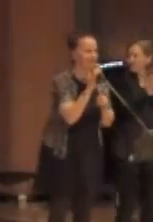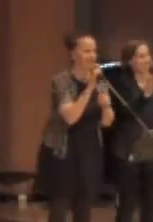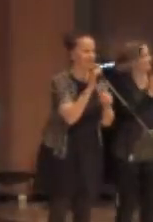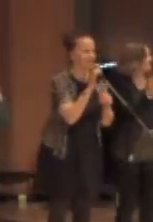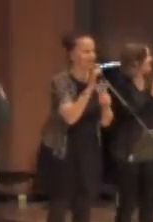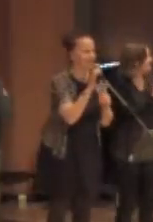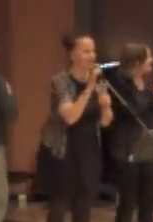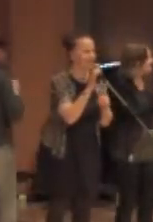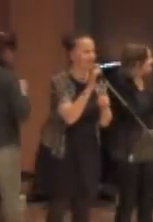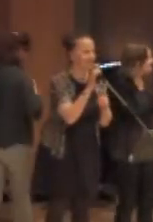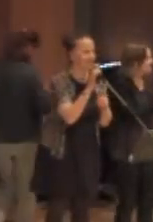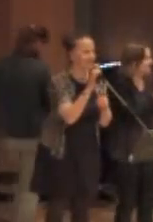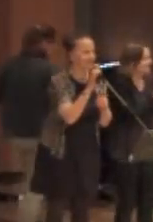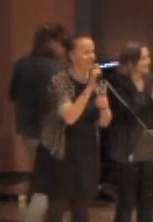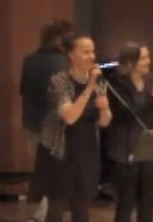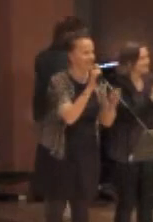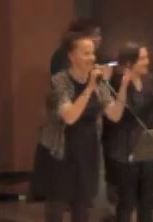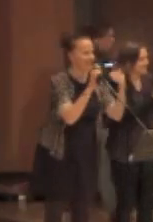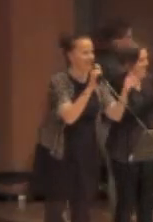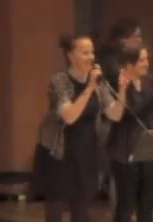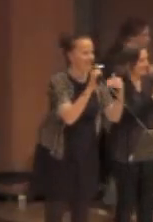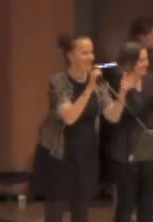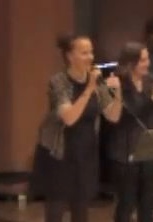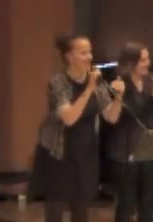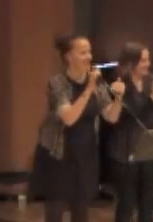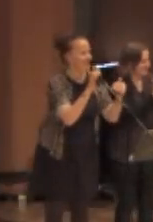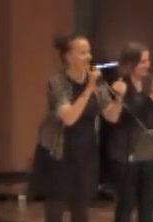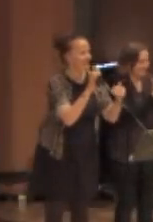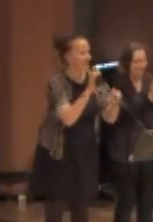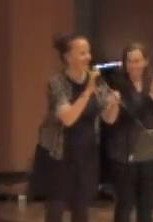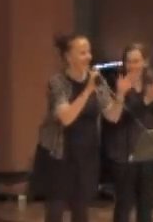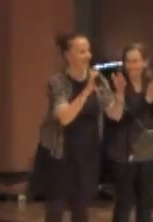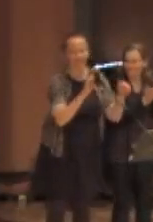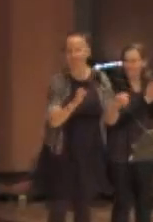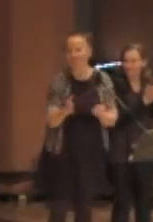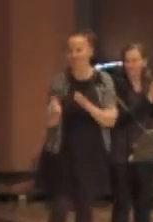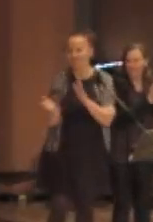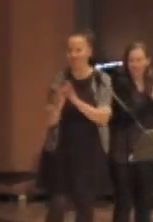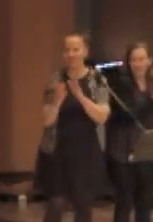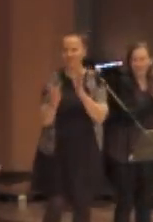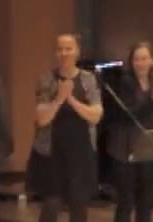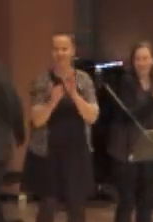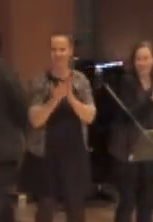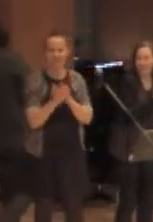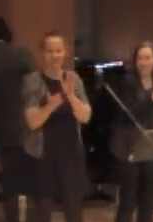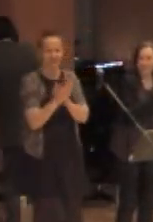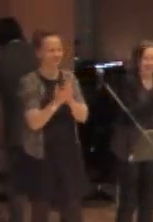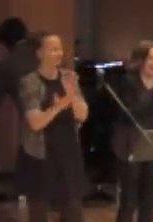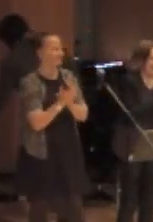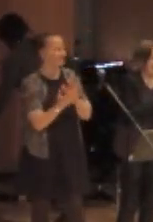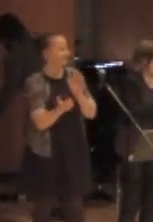team and and Stephen Stephen and the film